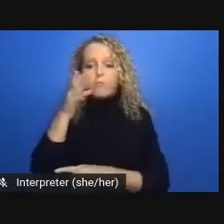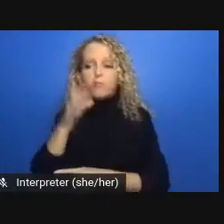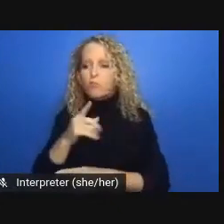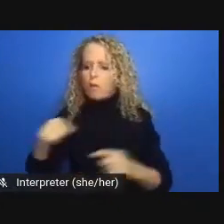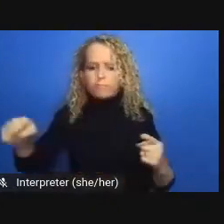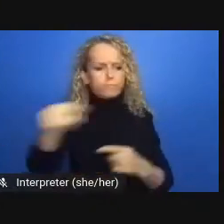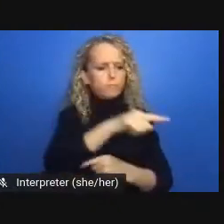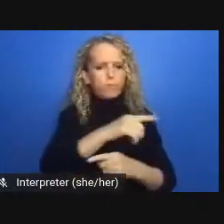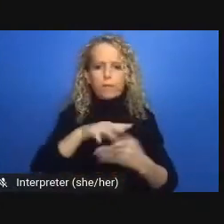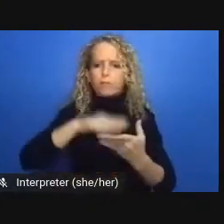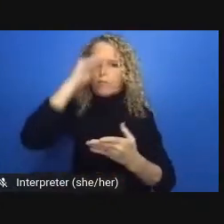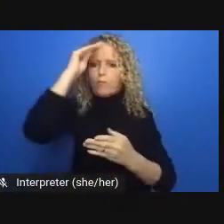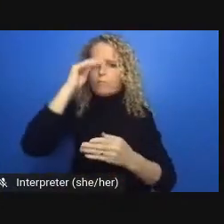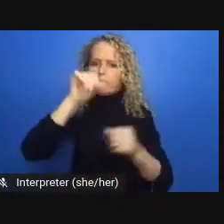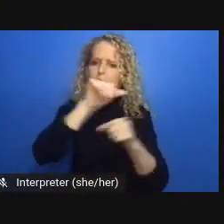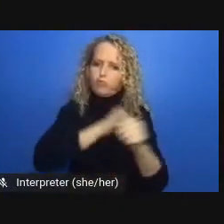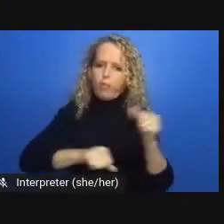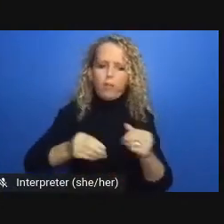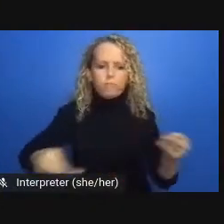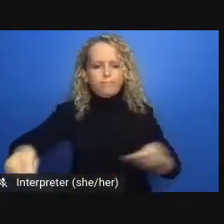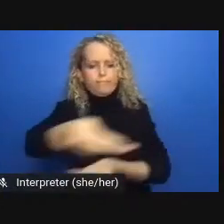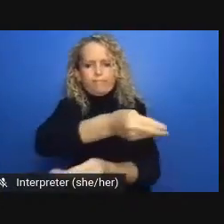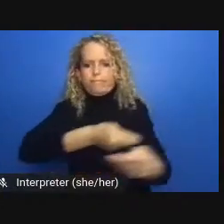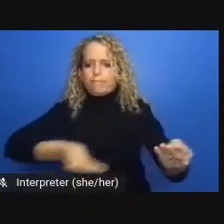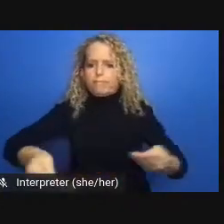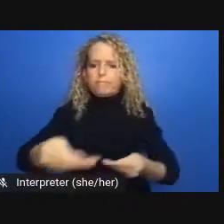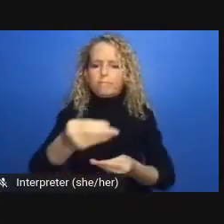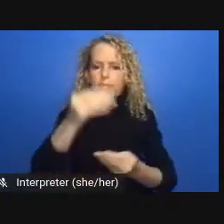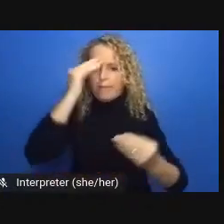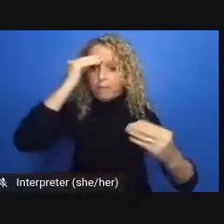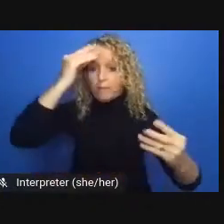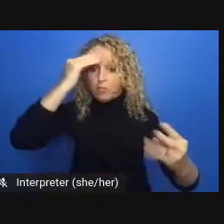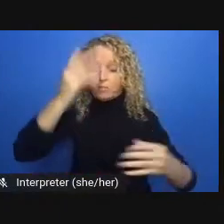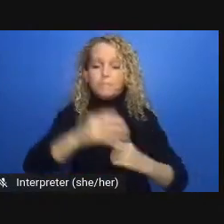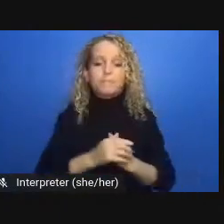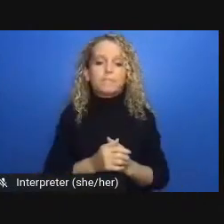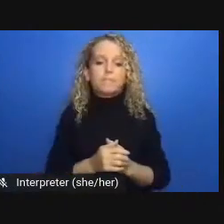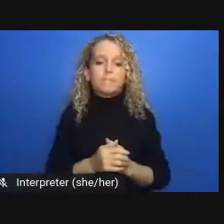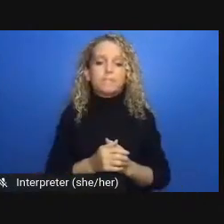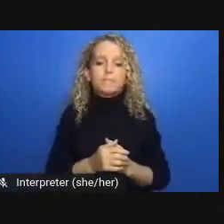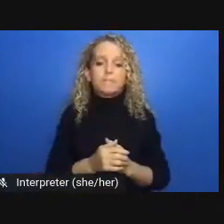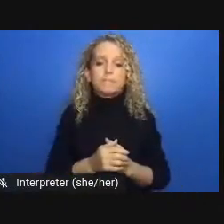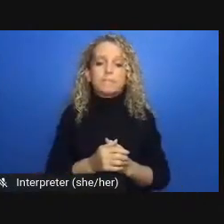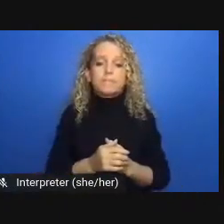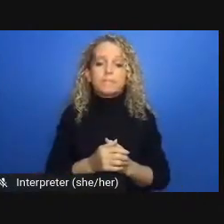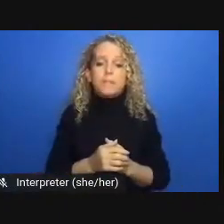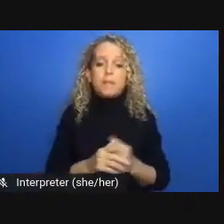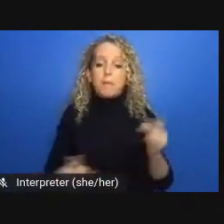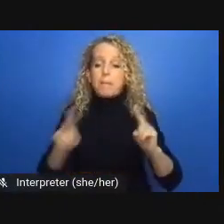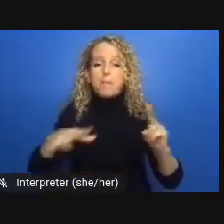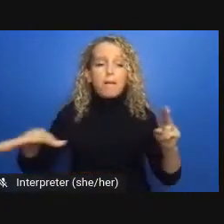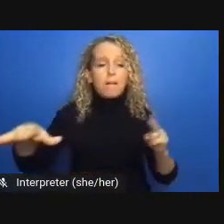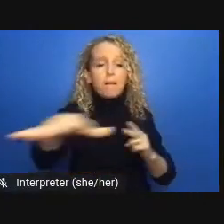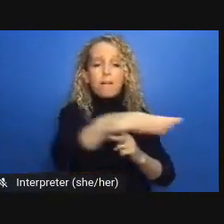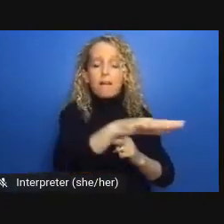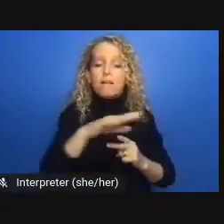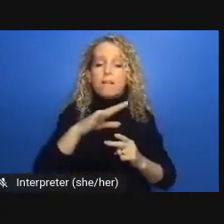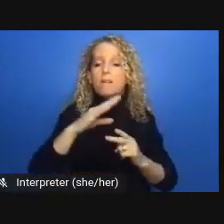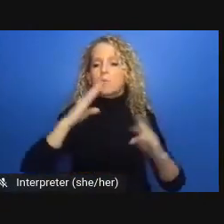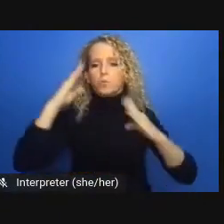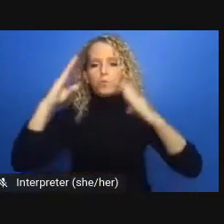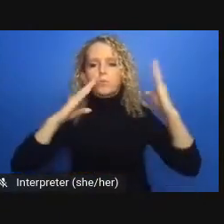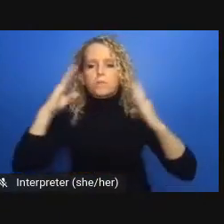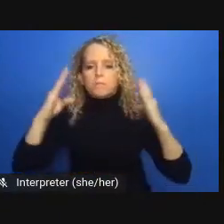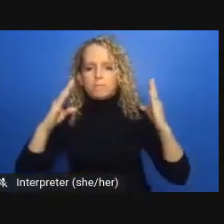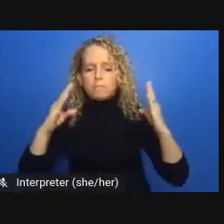hoping that that's what comes out of this initiative. What we did learn was that consumers across the board were weary. They found COVID-19